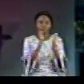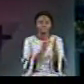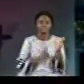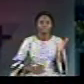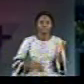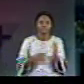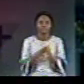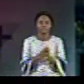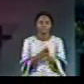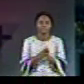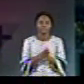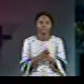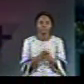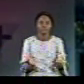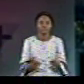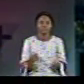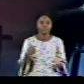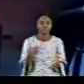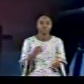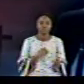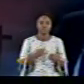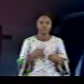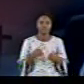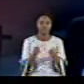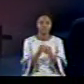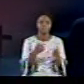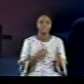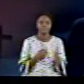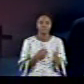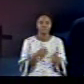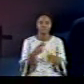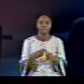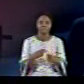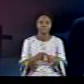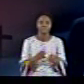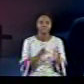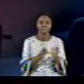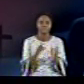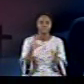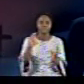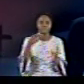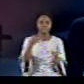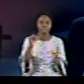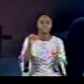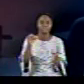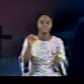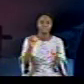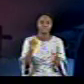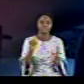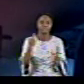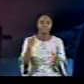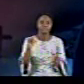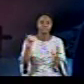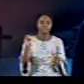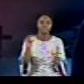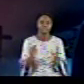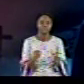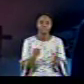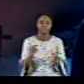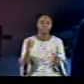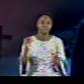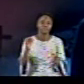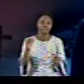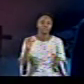here we have with me i have with me christian richard from brass the lord god almighty touched him he had been